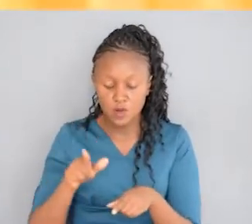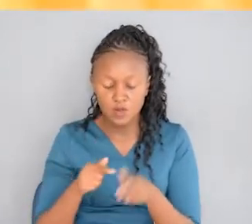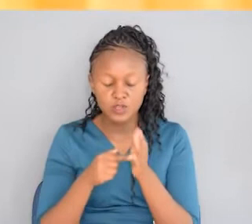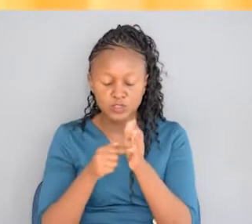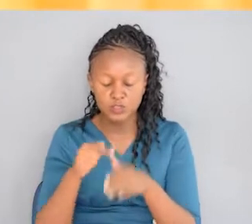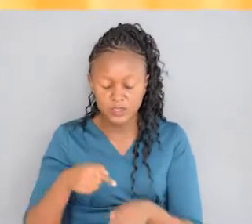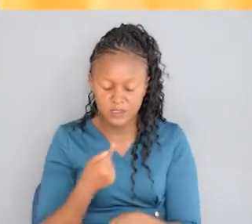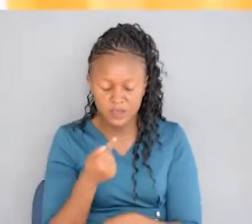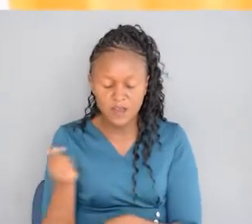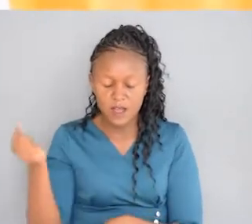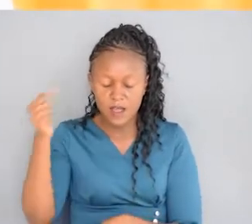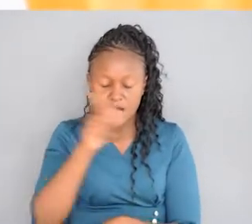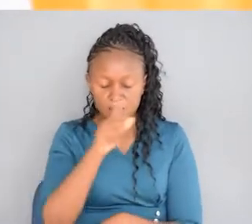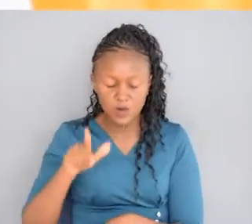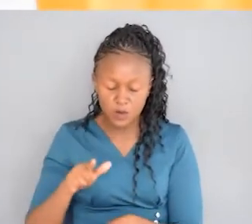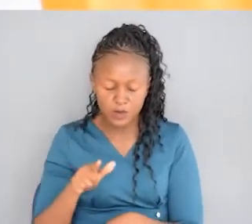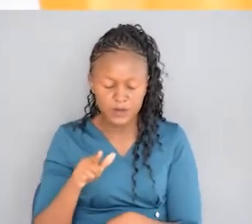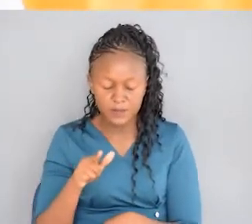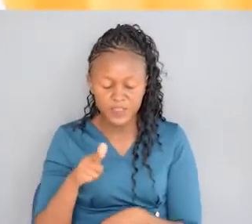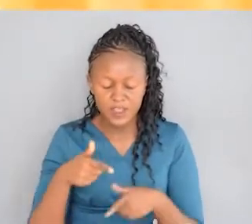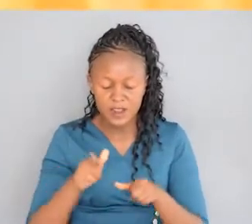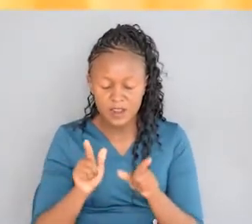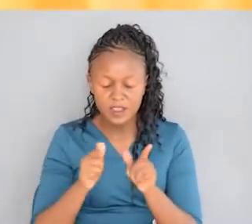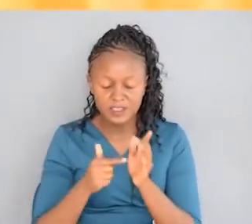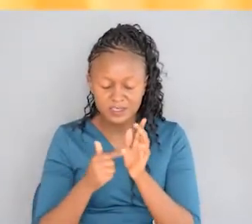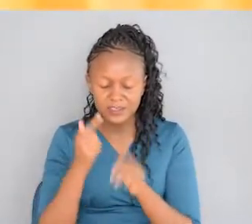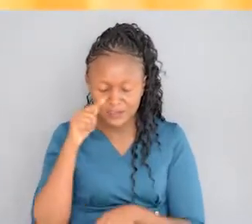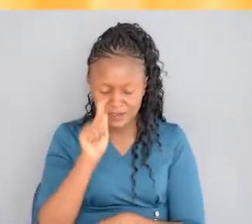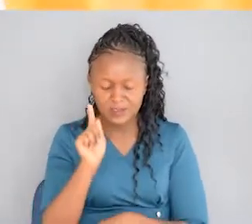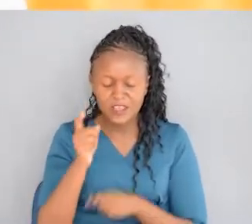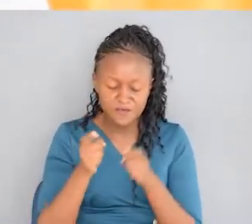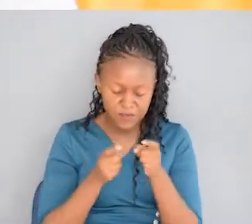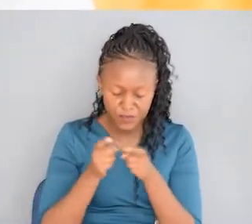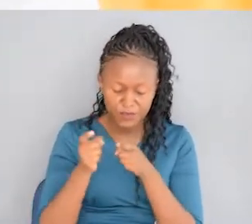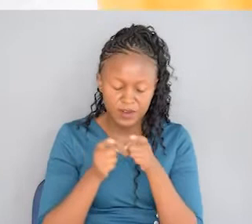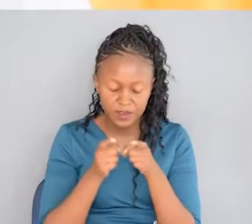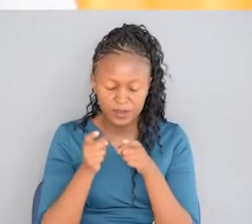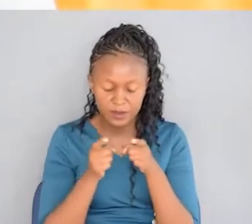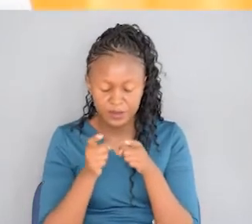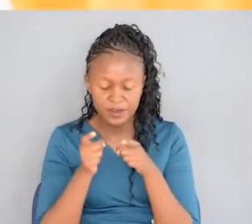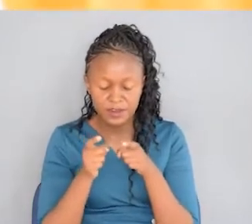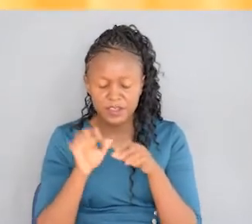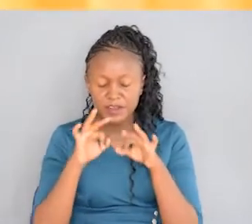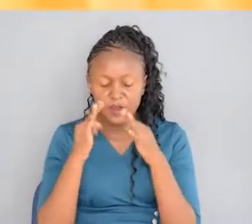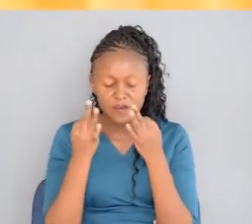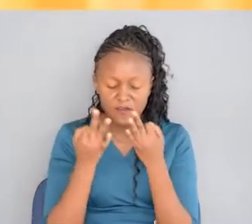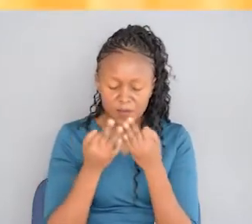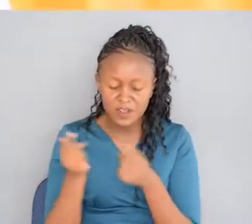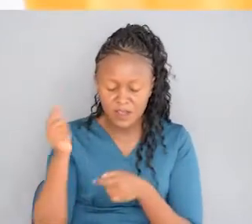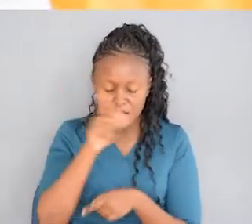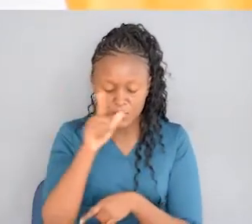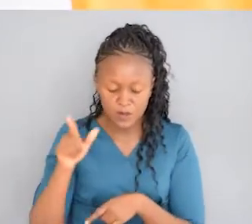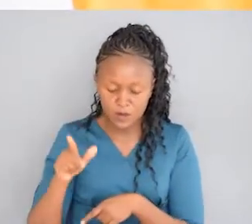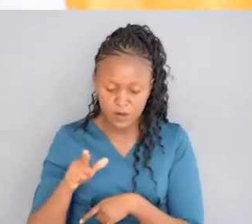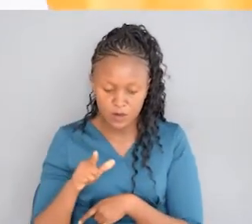in our lives. Come, O Lord, let your presence reign in our works. Come, Lord, let your presence reign, dear Jehovah, Lord, in our